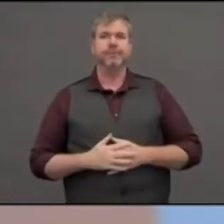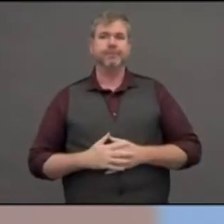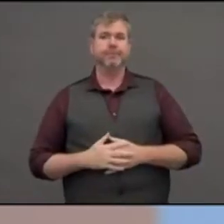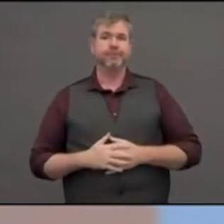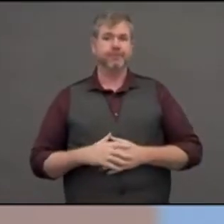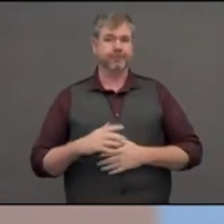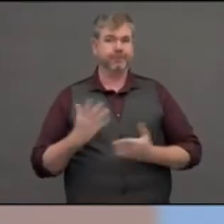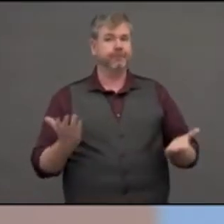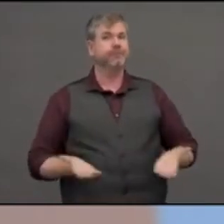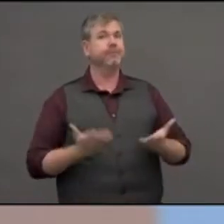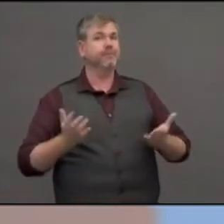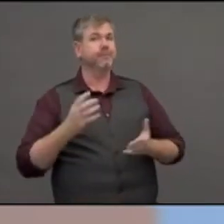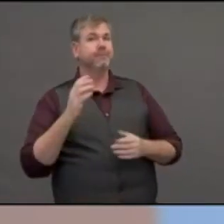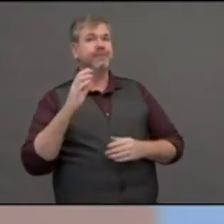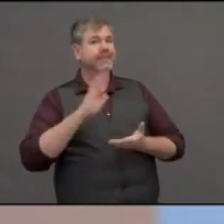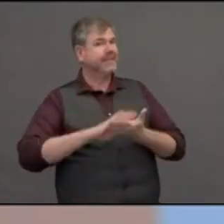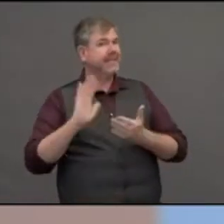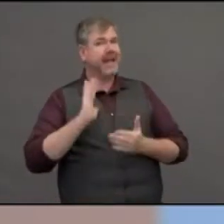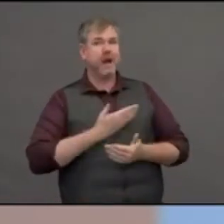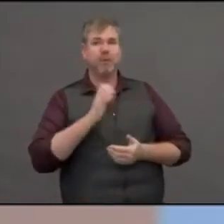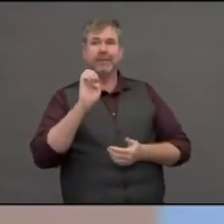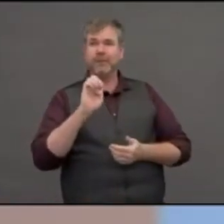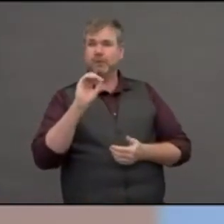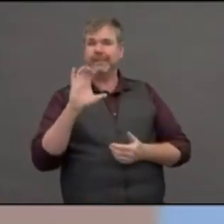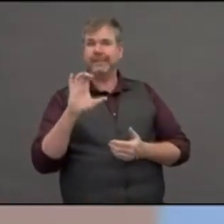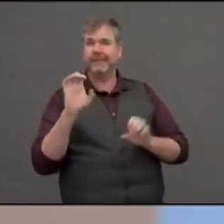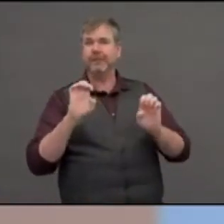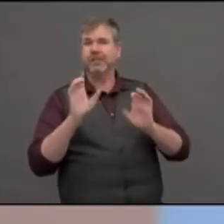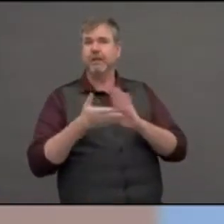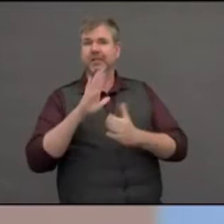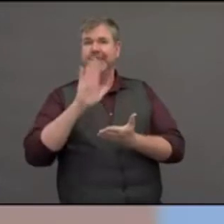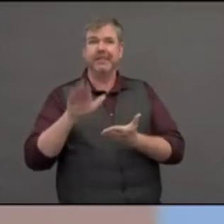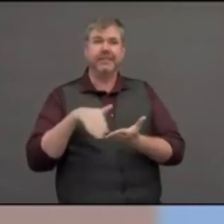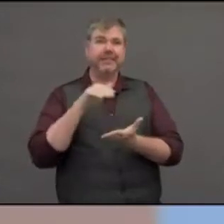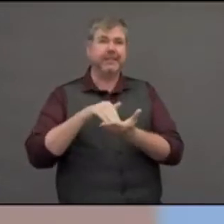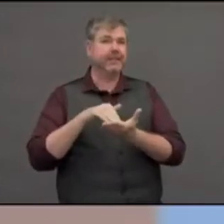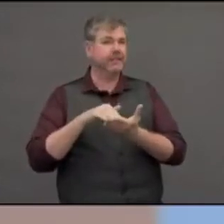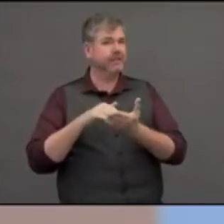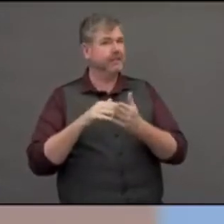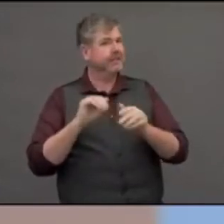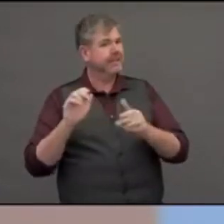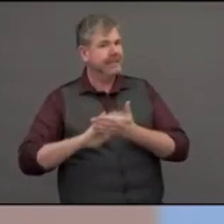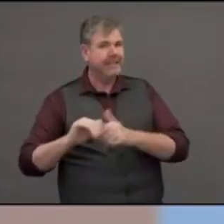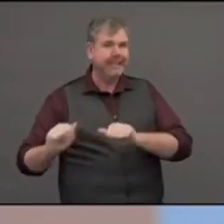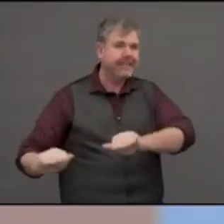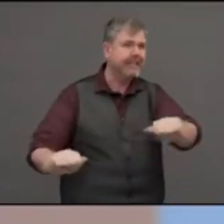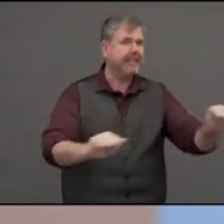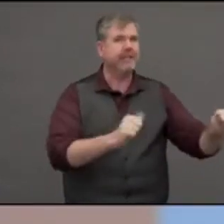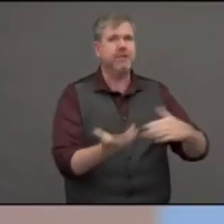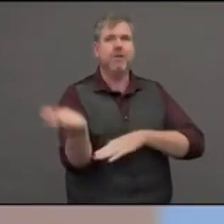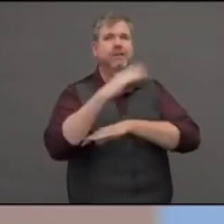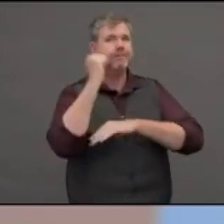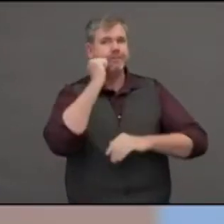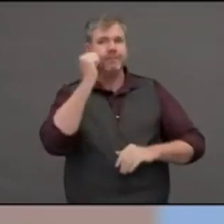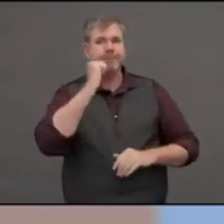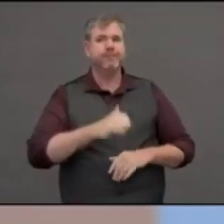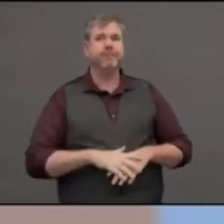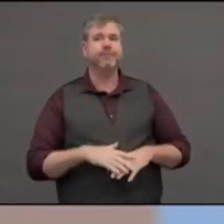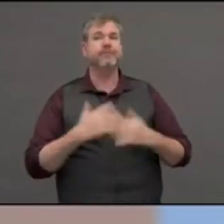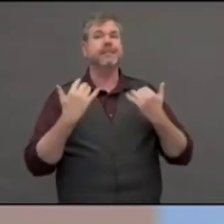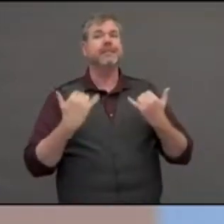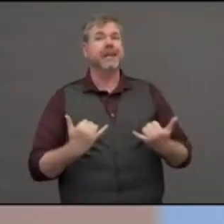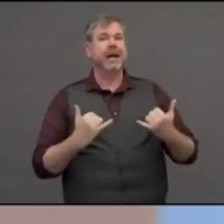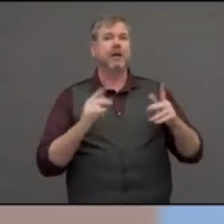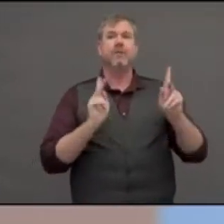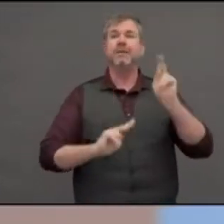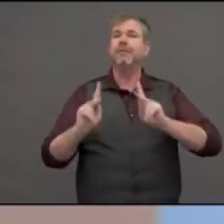and also at the end of the day. So I see this as a chance for everyone to take more ownership in keeping their environments clean. And schools are really